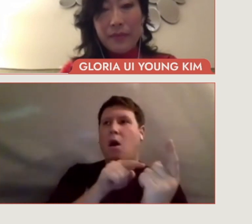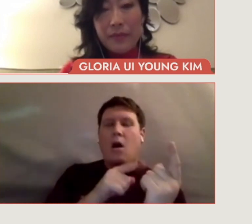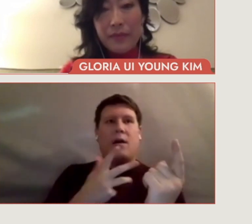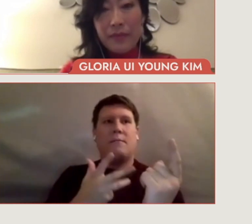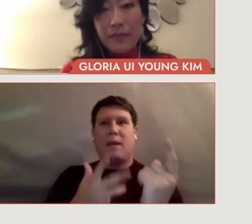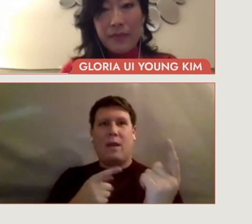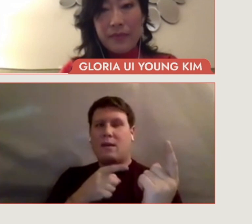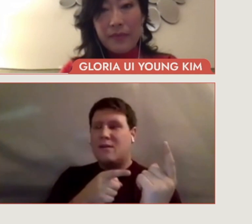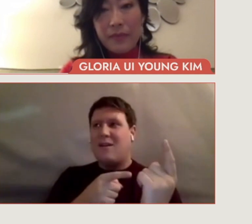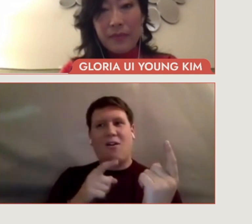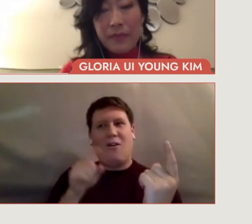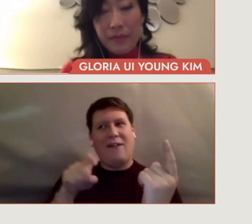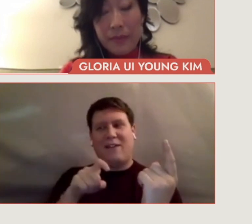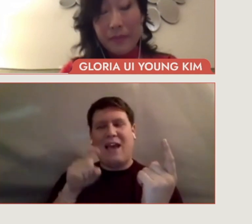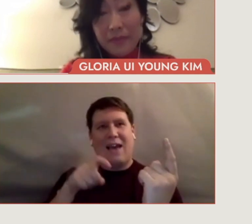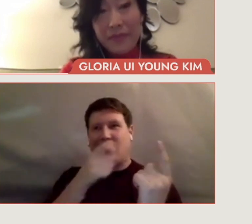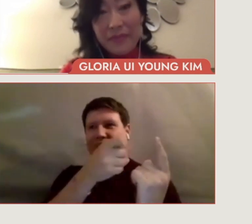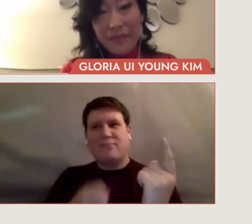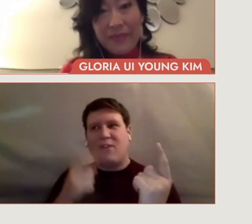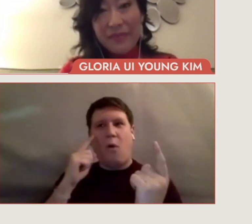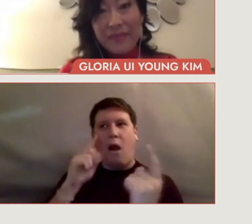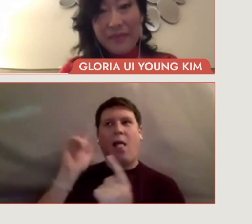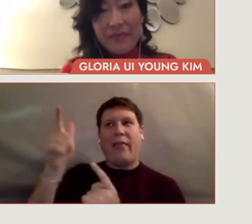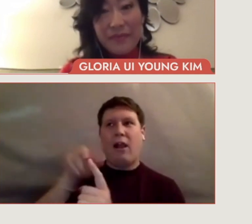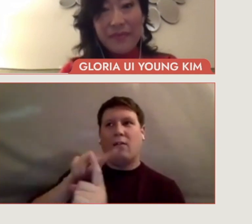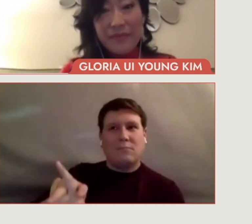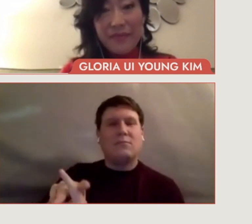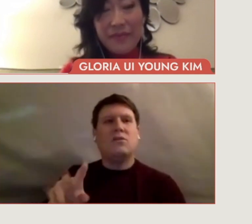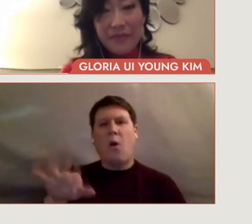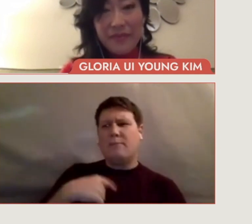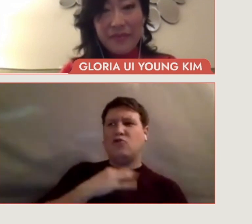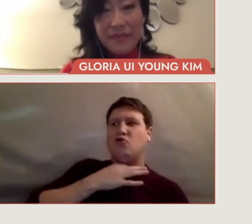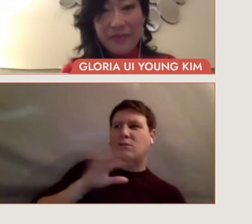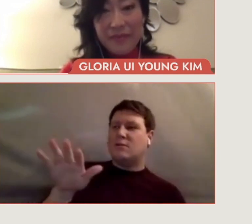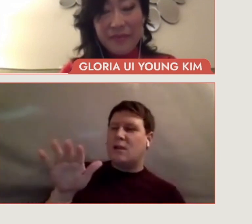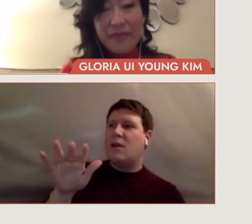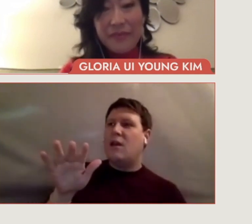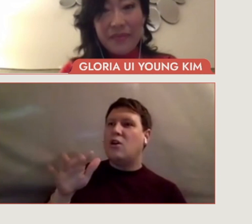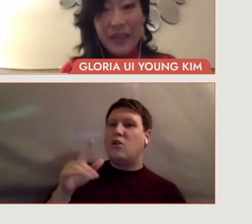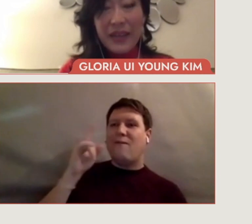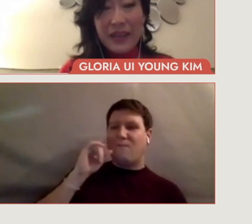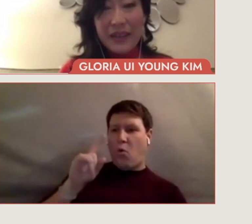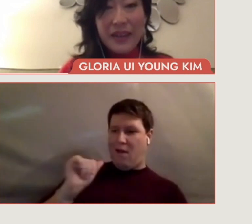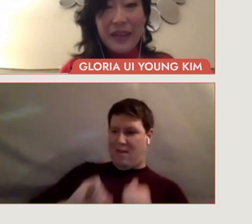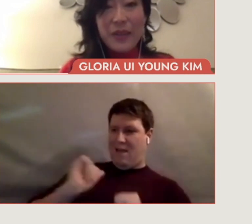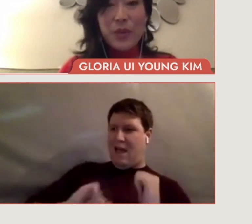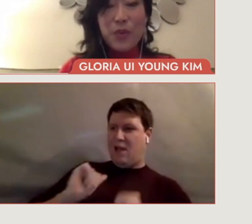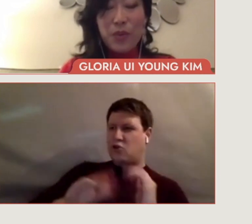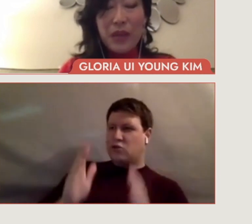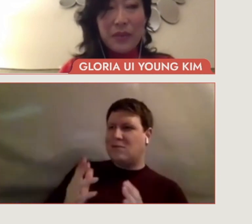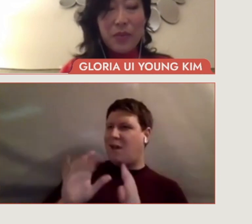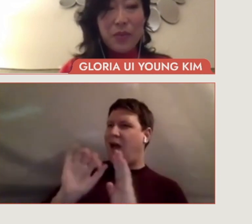So maybe can we talk a little bit about the casting, how you found Eponine, and also Tina as well? So.